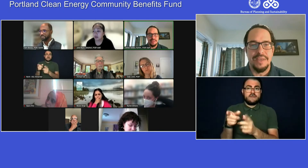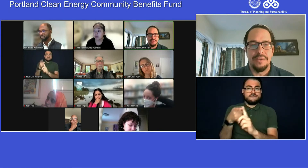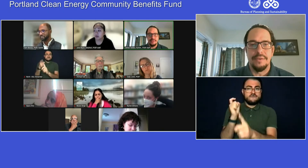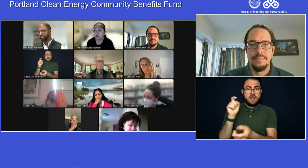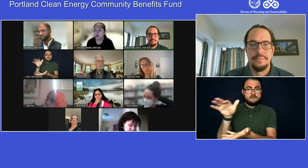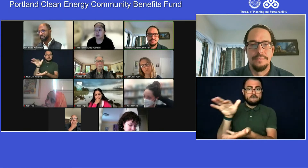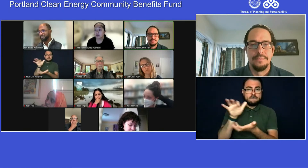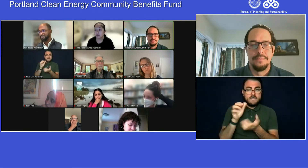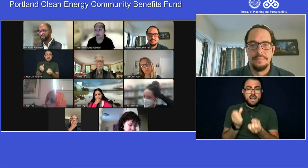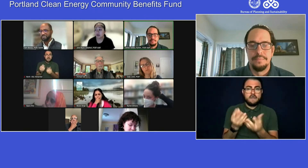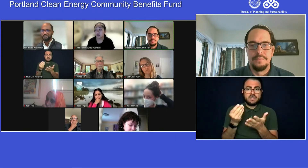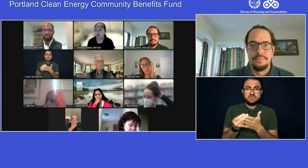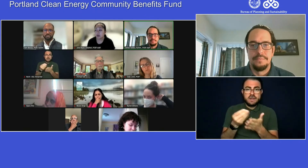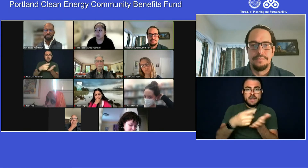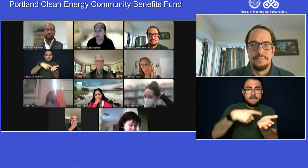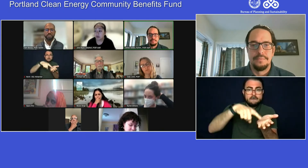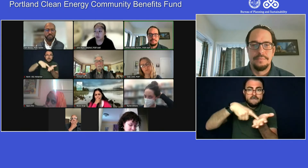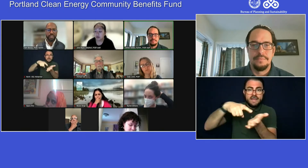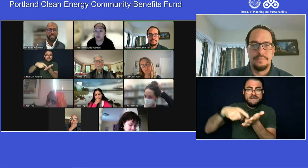each retailer?